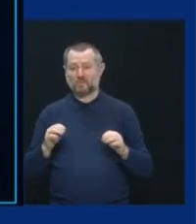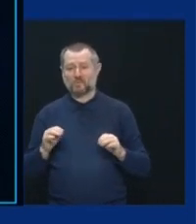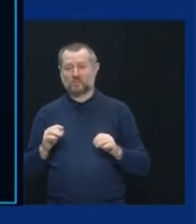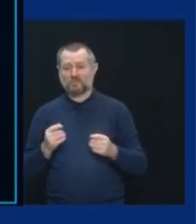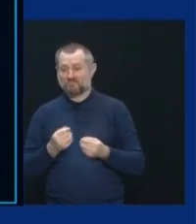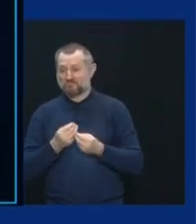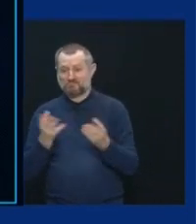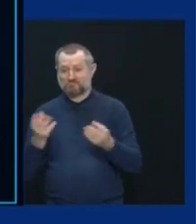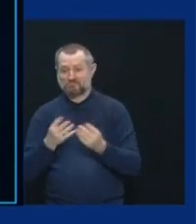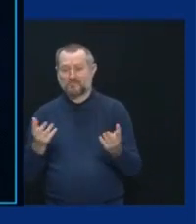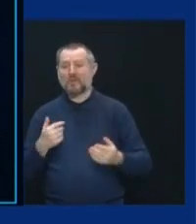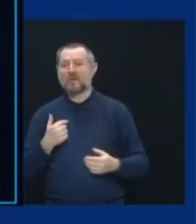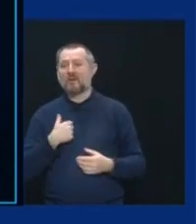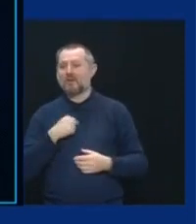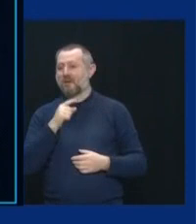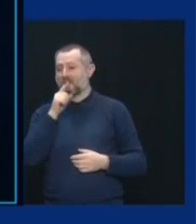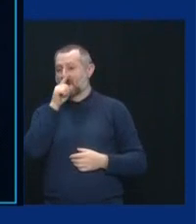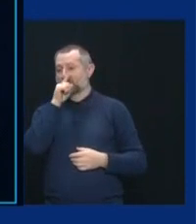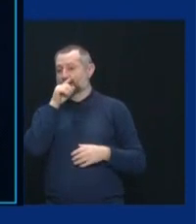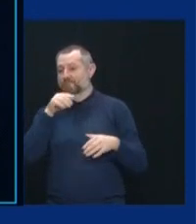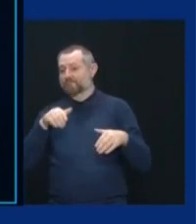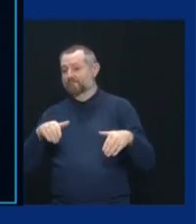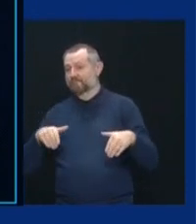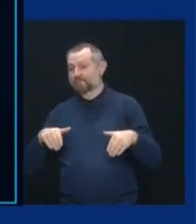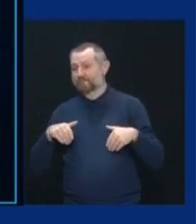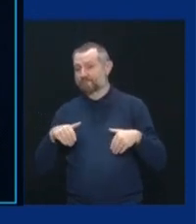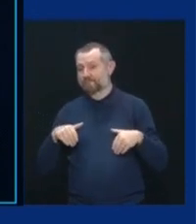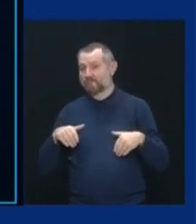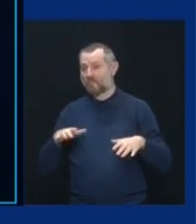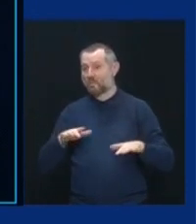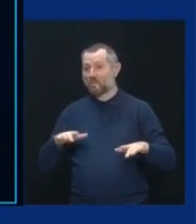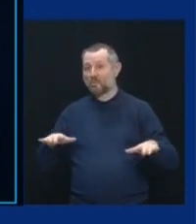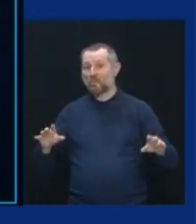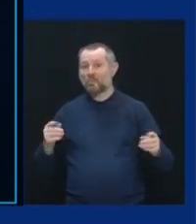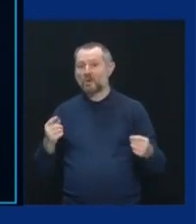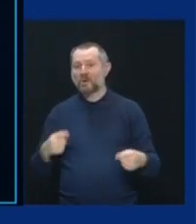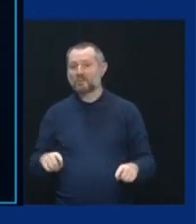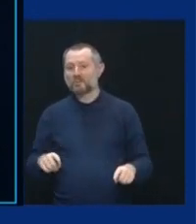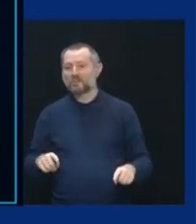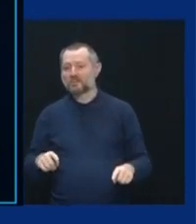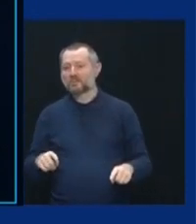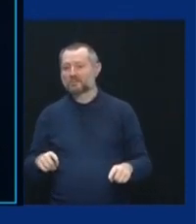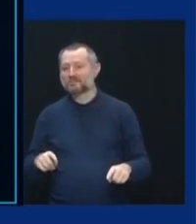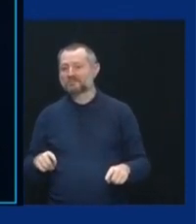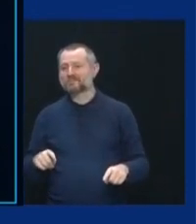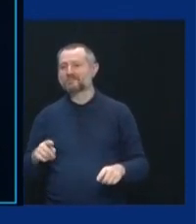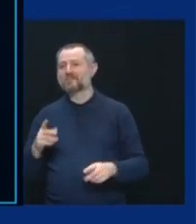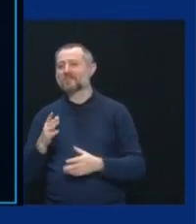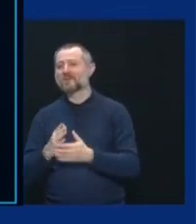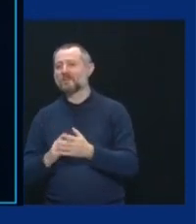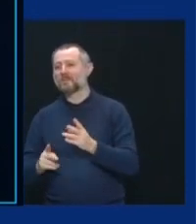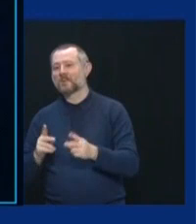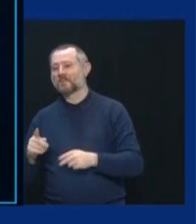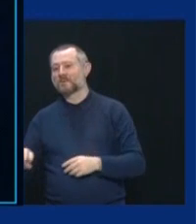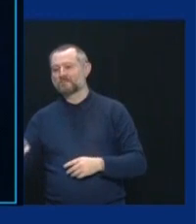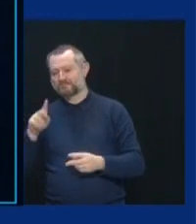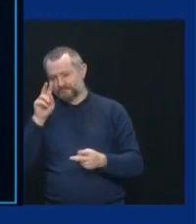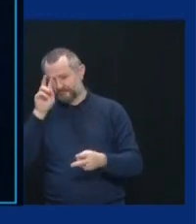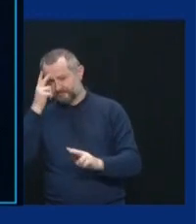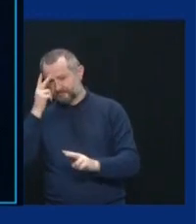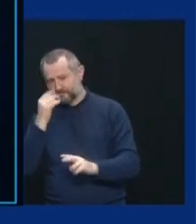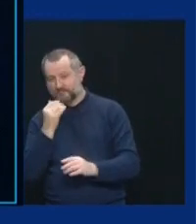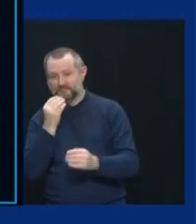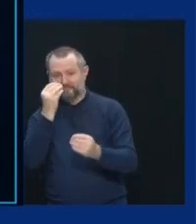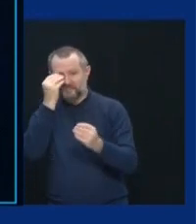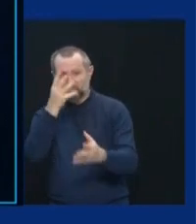created started misinformation,